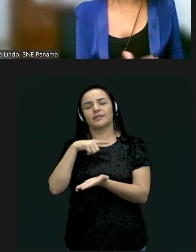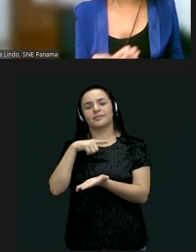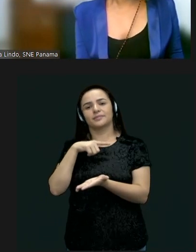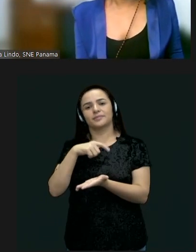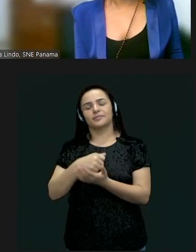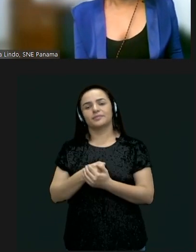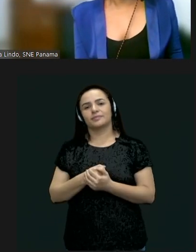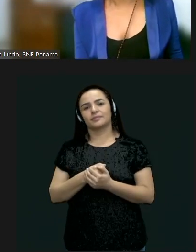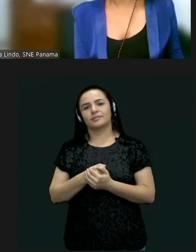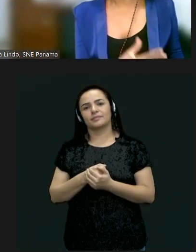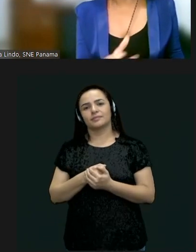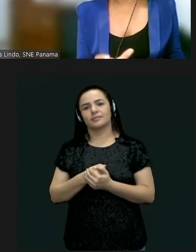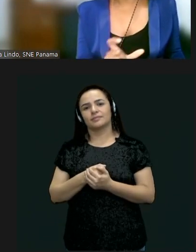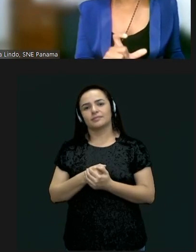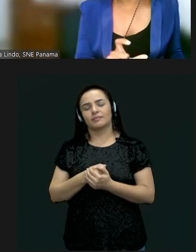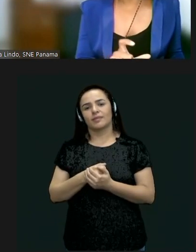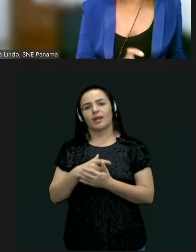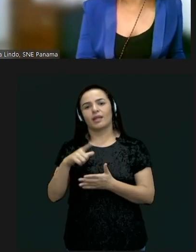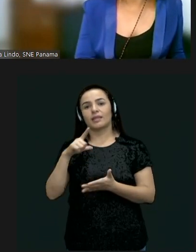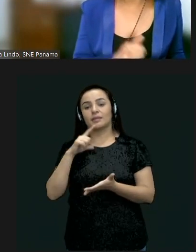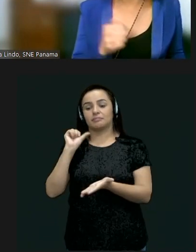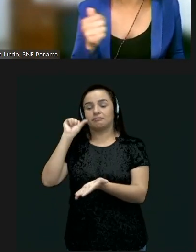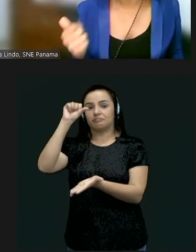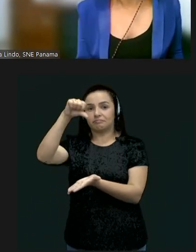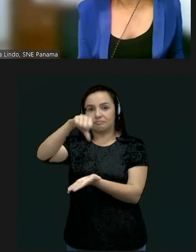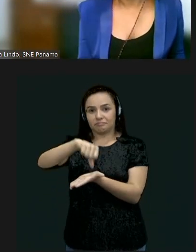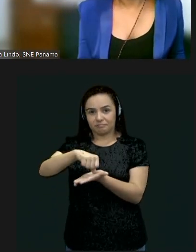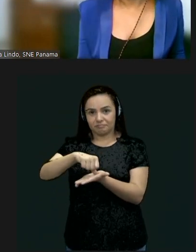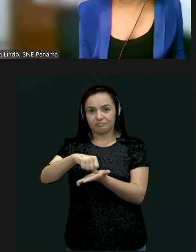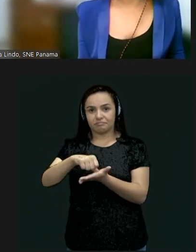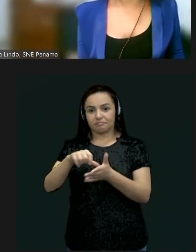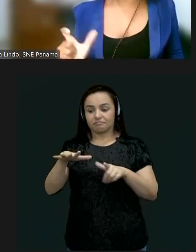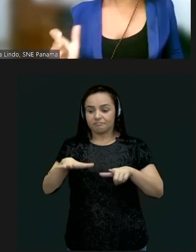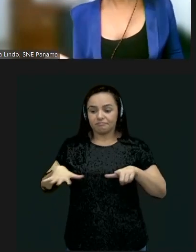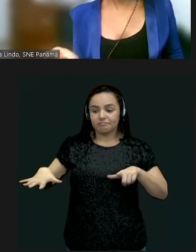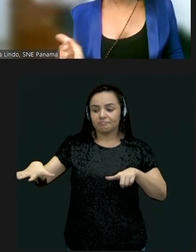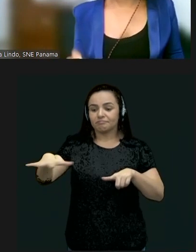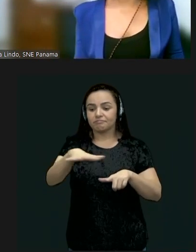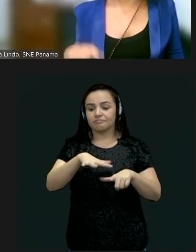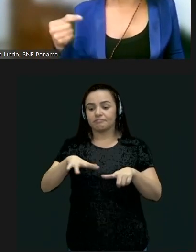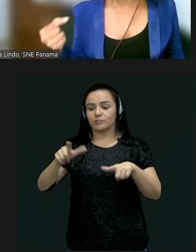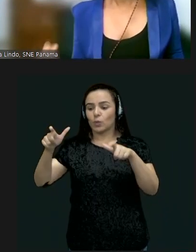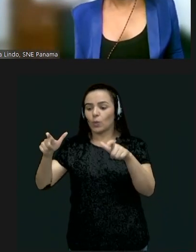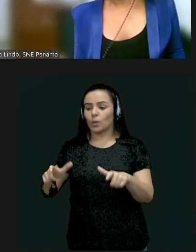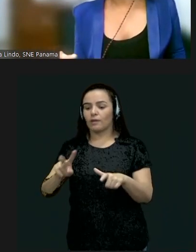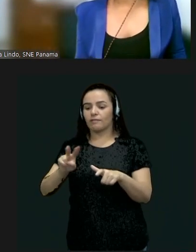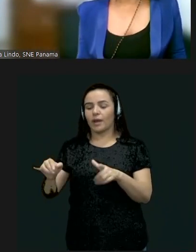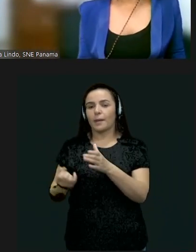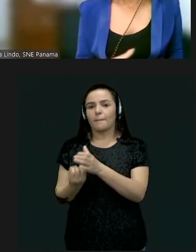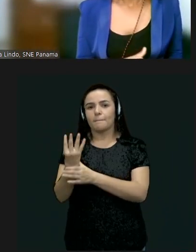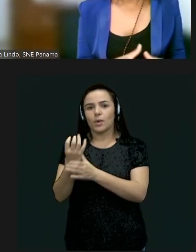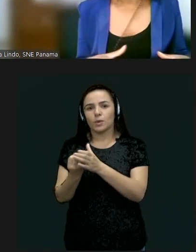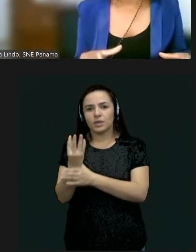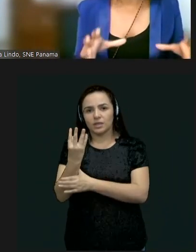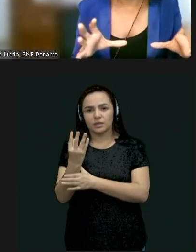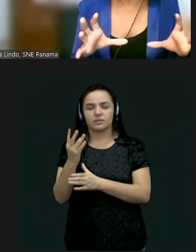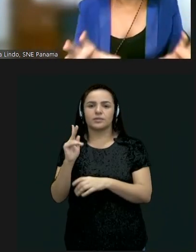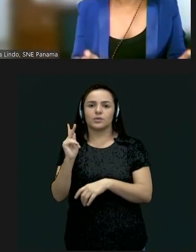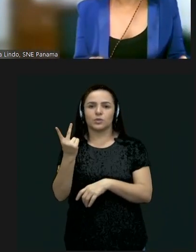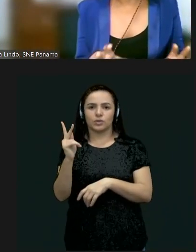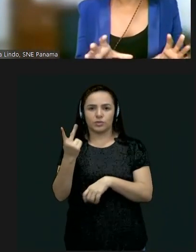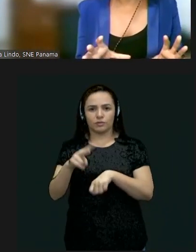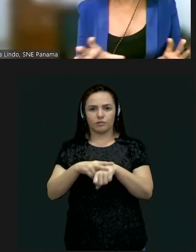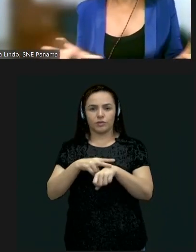hydrogen plant in the country, not only to produce green hydrogen, but also to transfer that to e-ammonia,